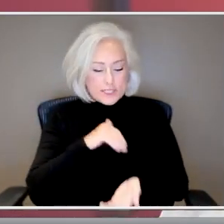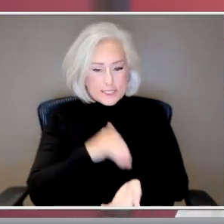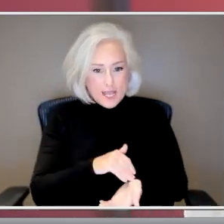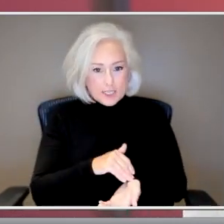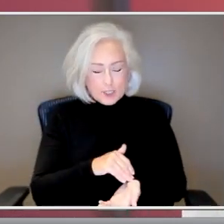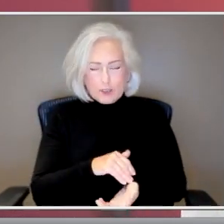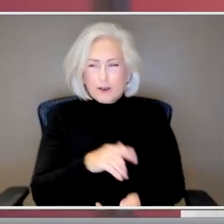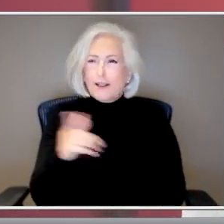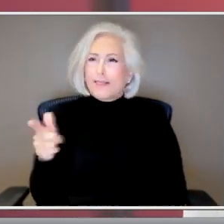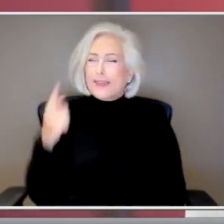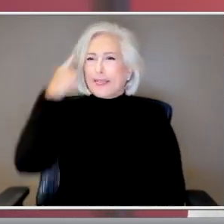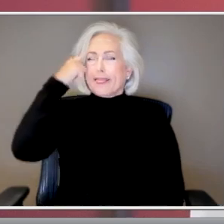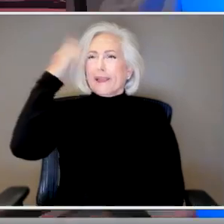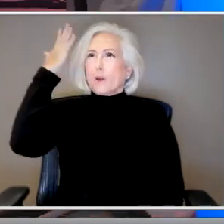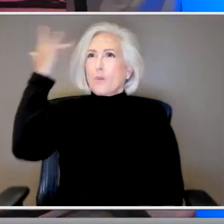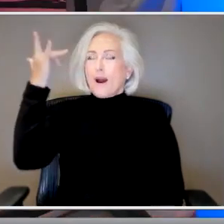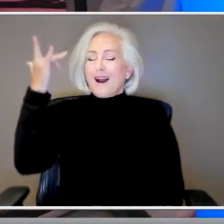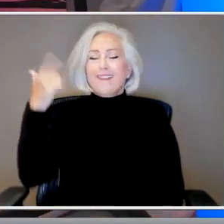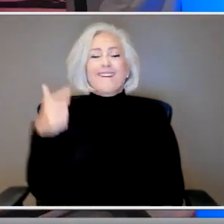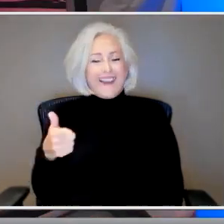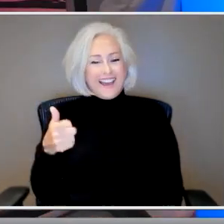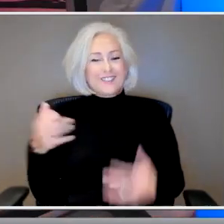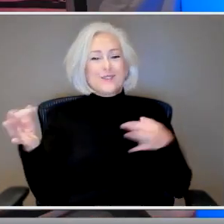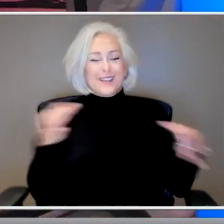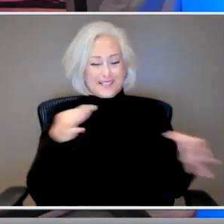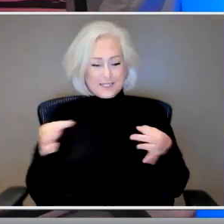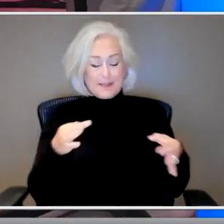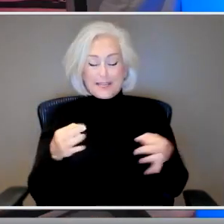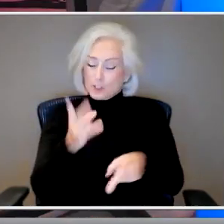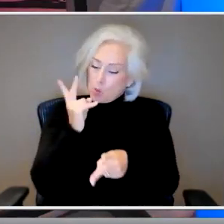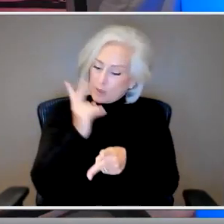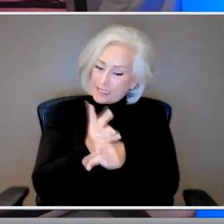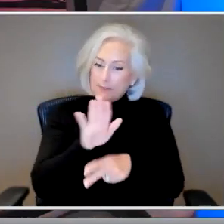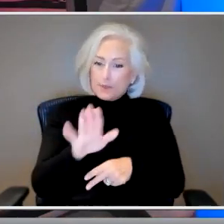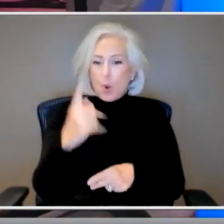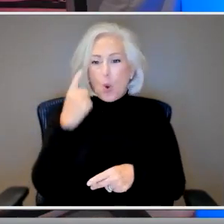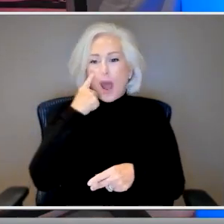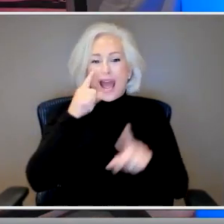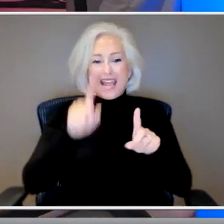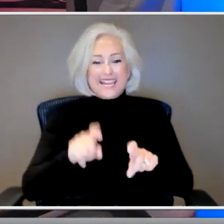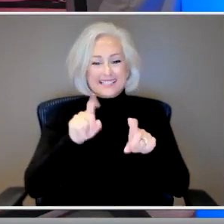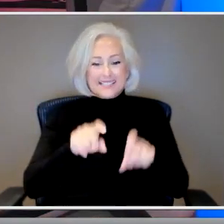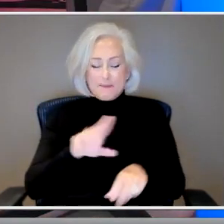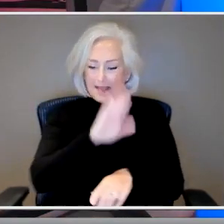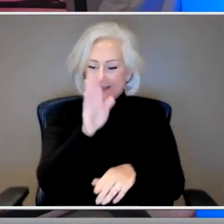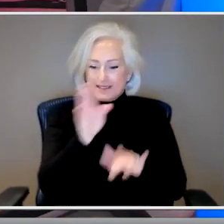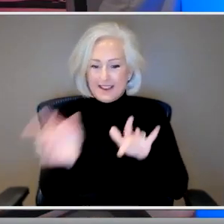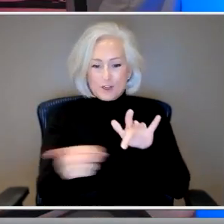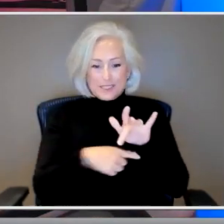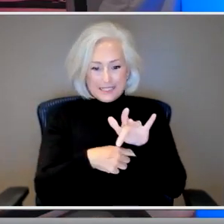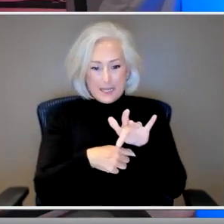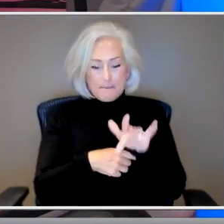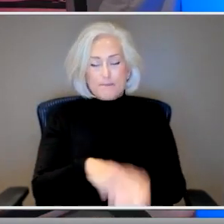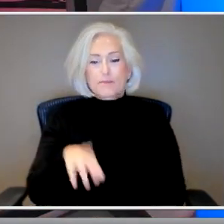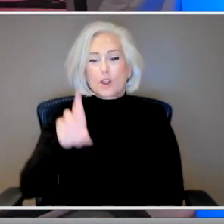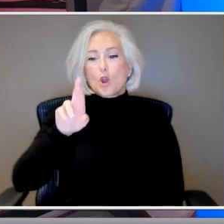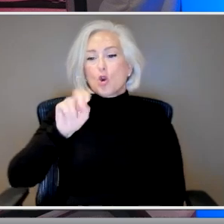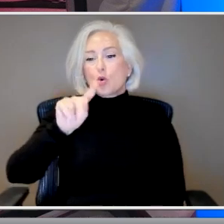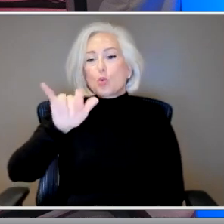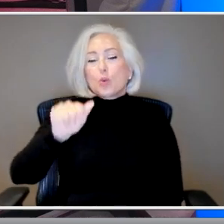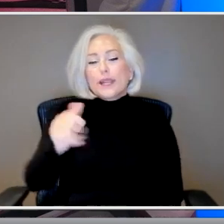keep explaining. So keep those eye exams. Yeah. Never skip your eye exam. One final question from Rita Terreros. Are there